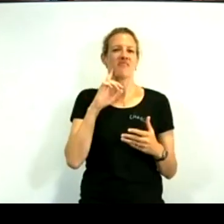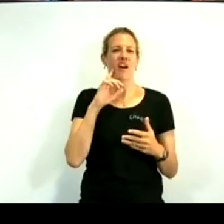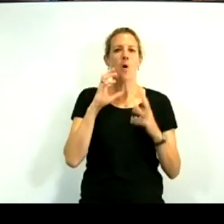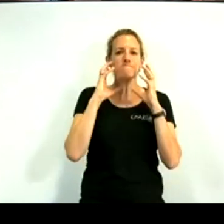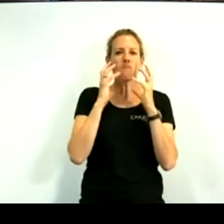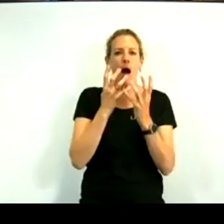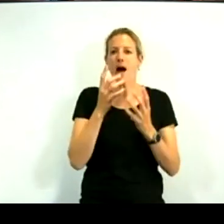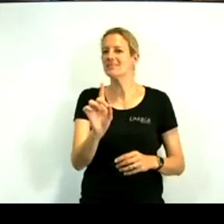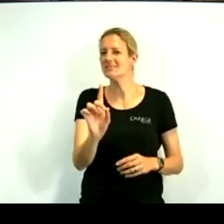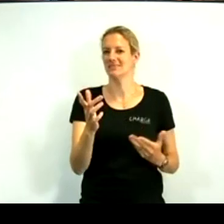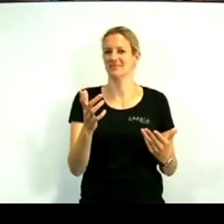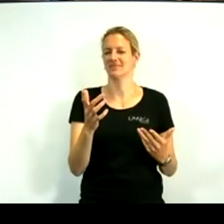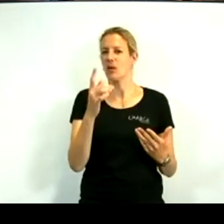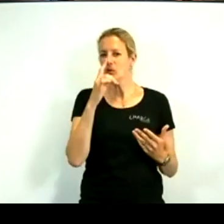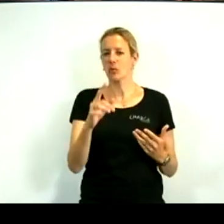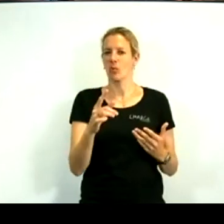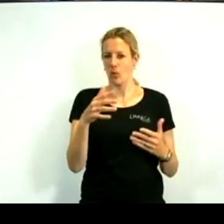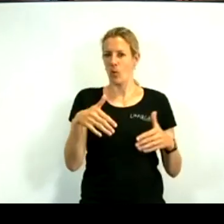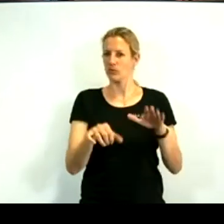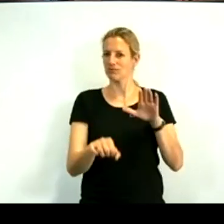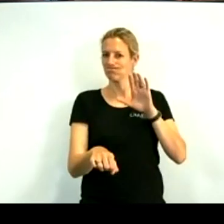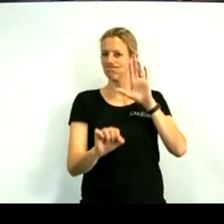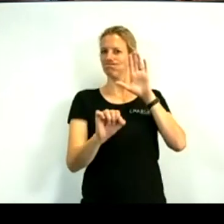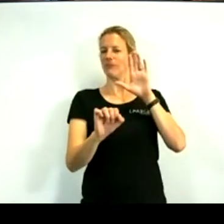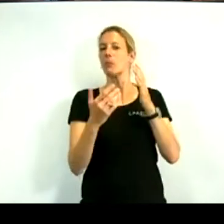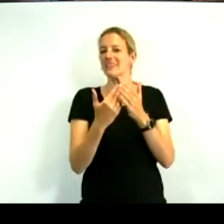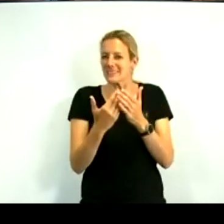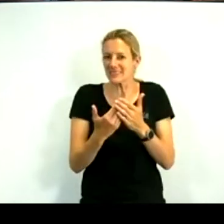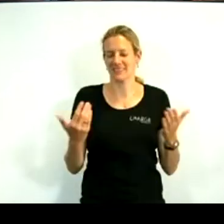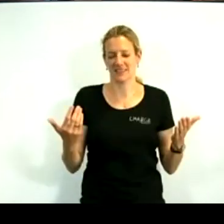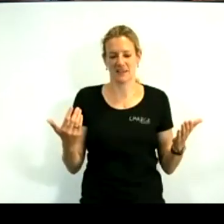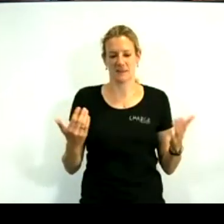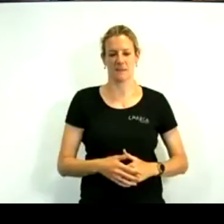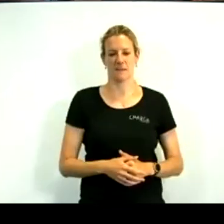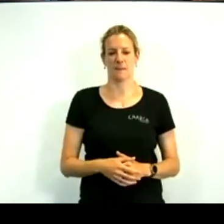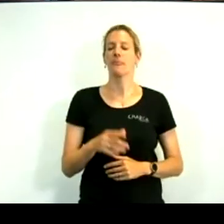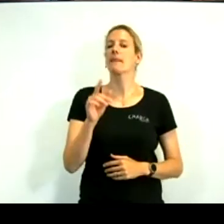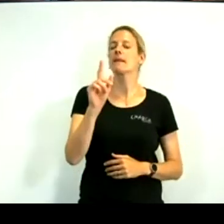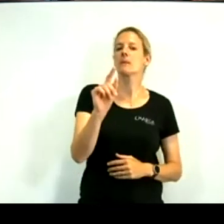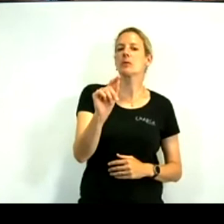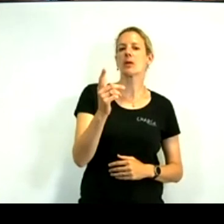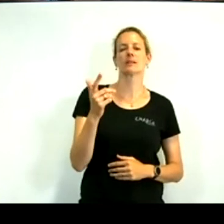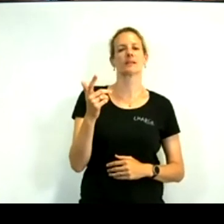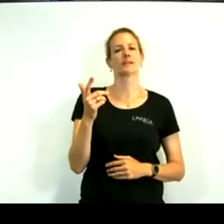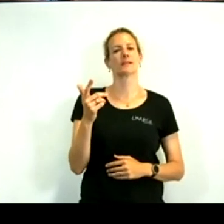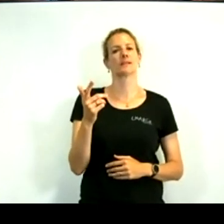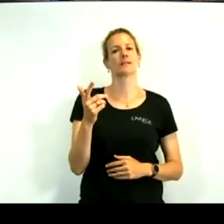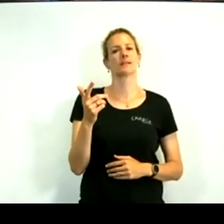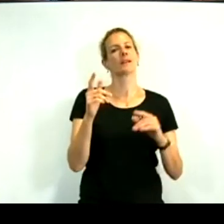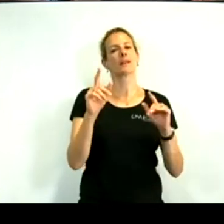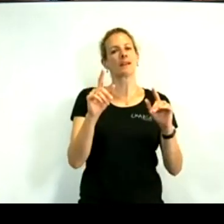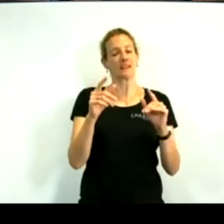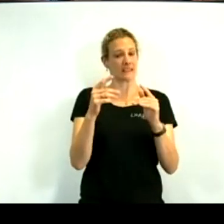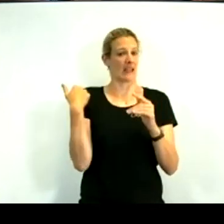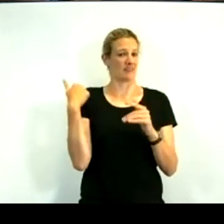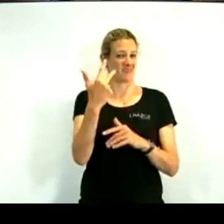woman. And the next slide, please, what this reminds us is that we don't see with our eyes, we see